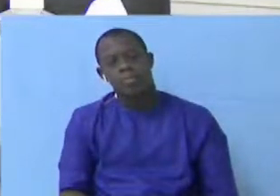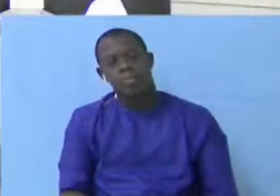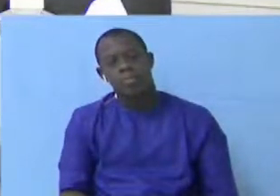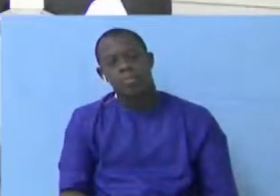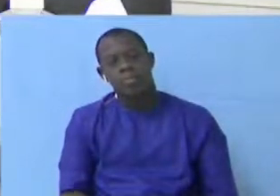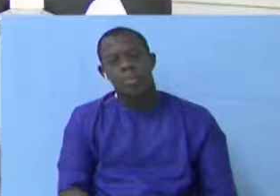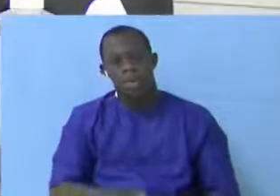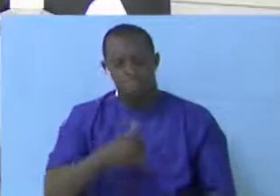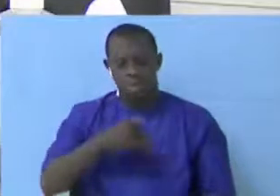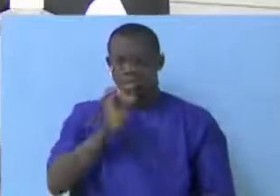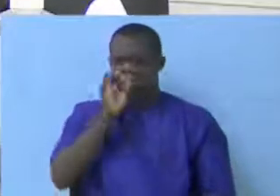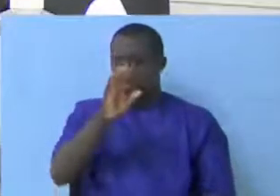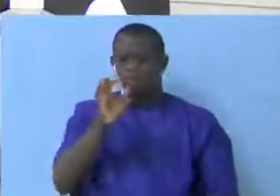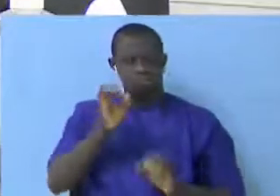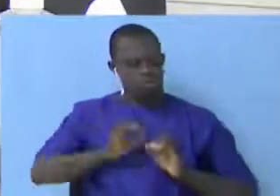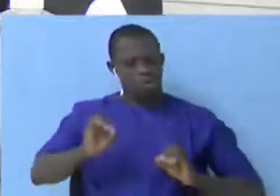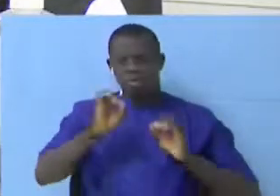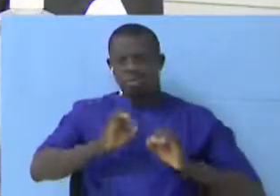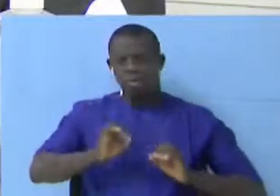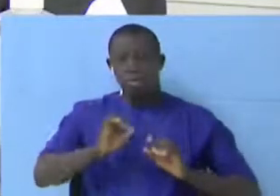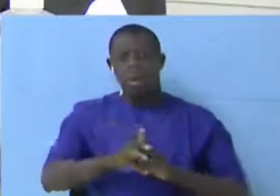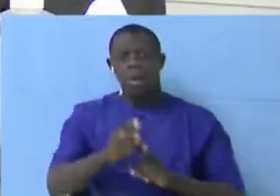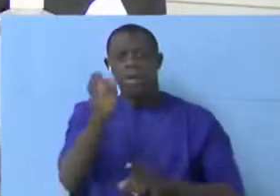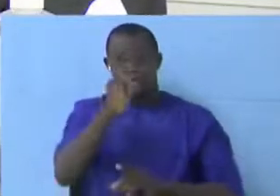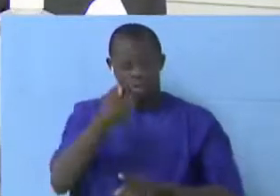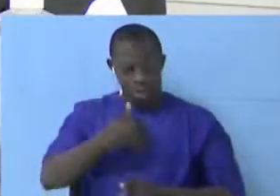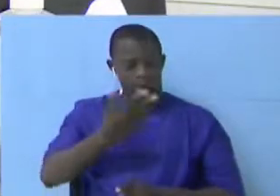I didn't say a word. I have a terrible feeling.